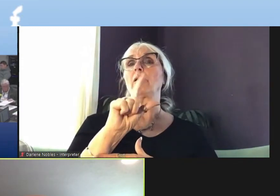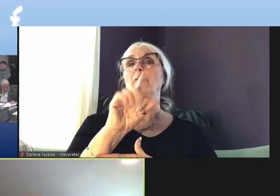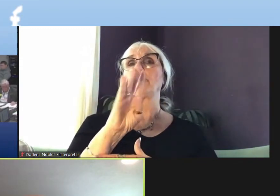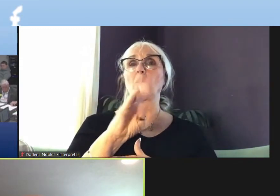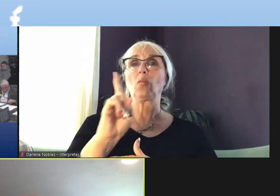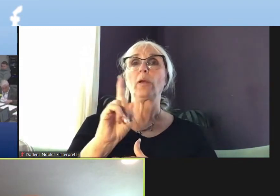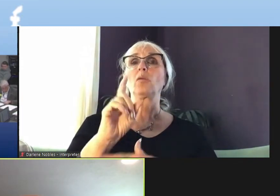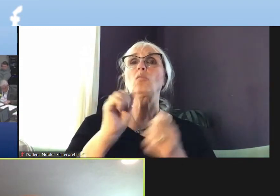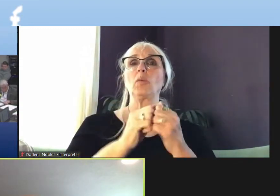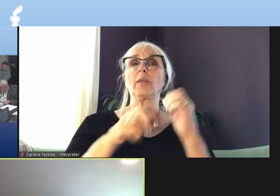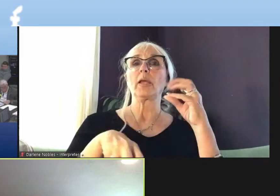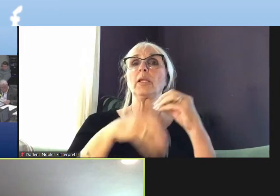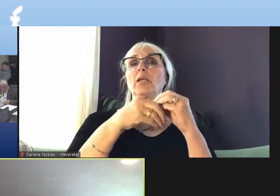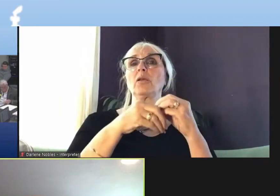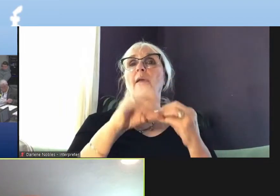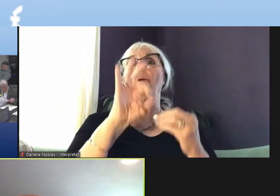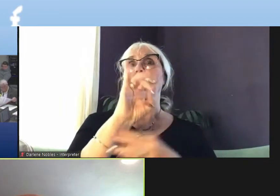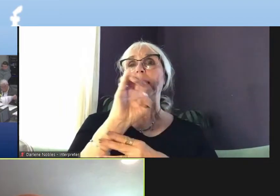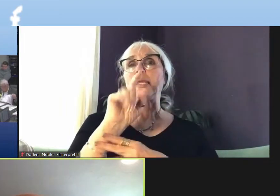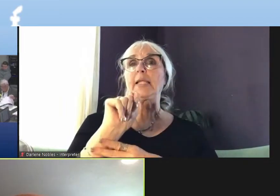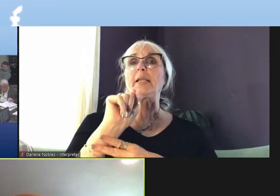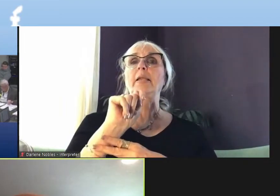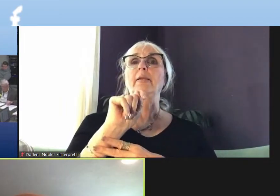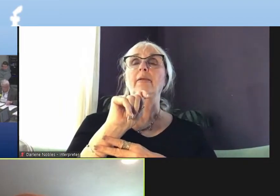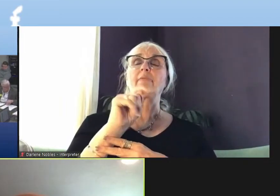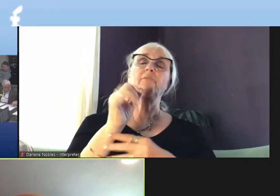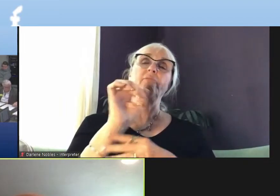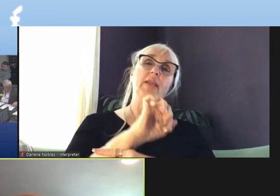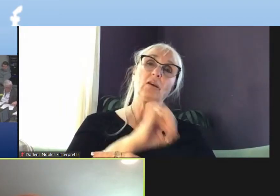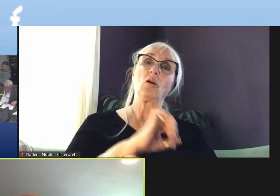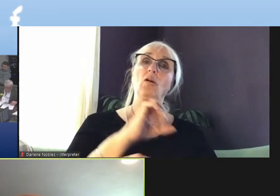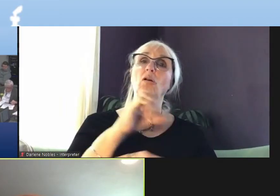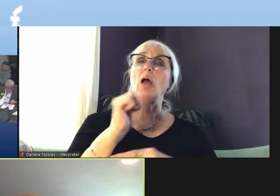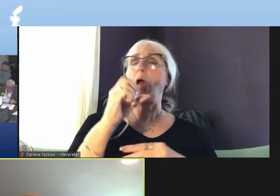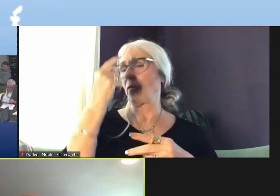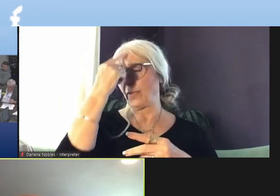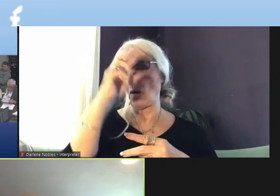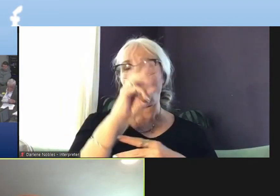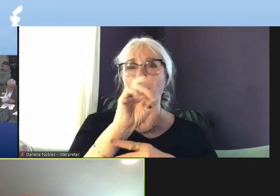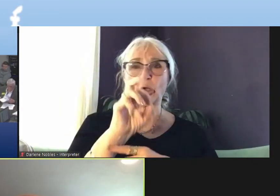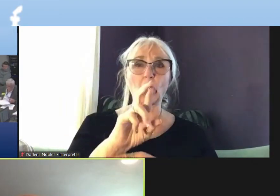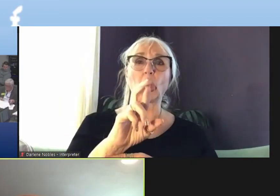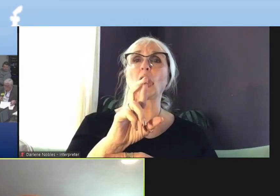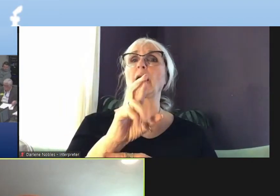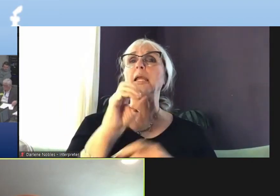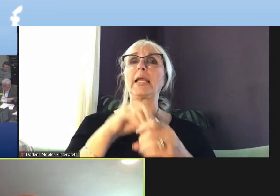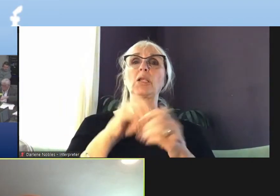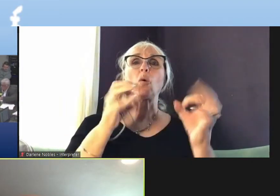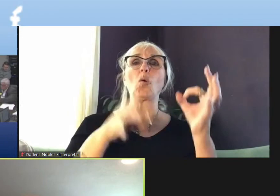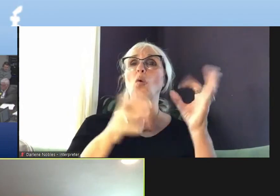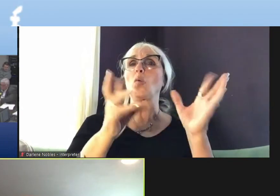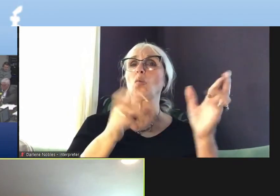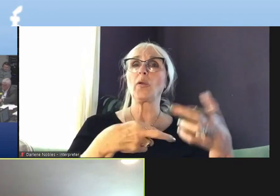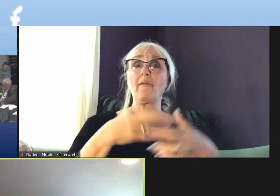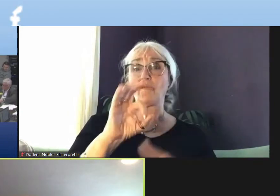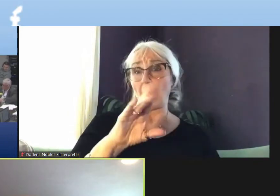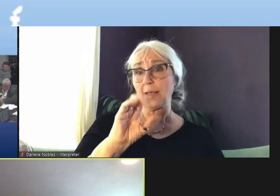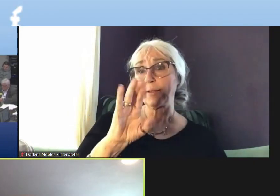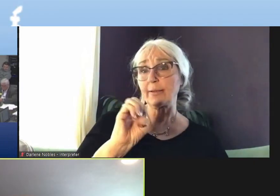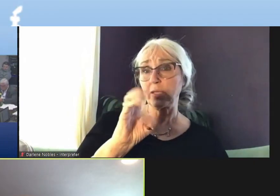regarding additional fleet vehicle. And I don't believe Walter April's in the courtroom. Francis, did you want to speak to